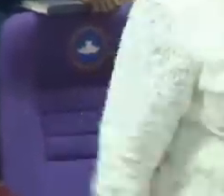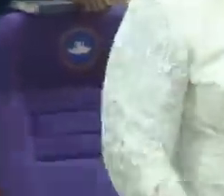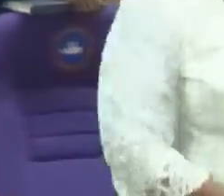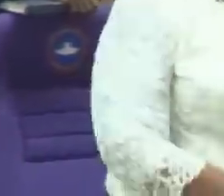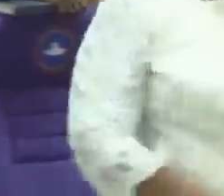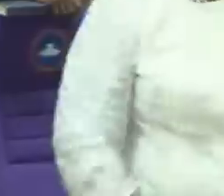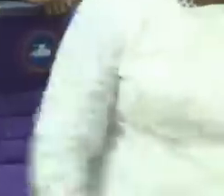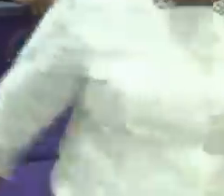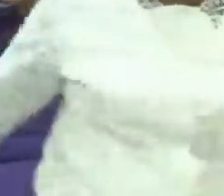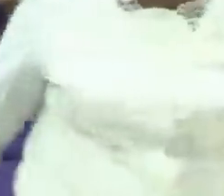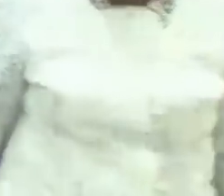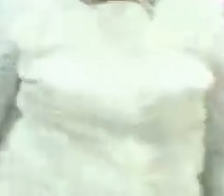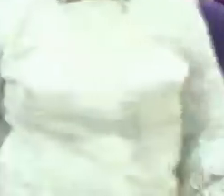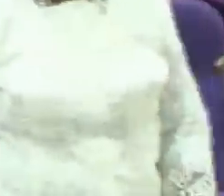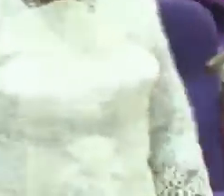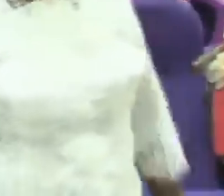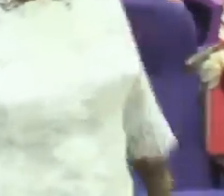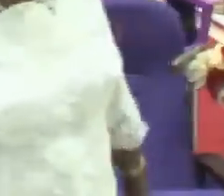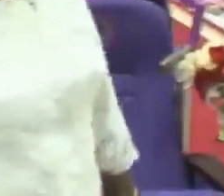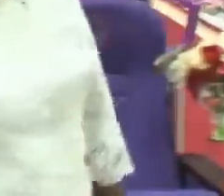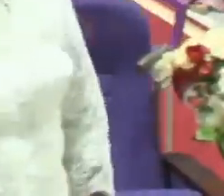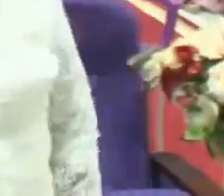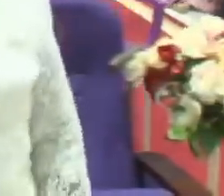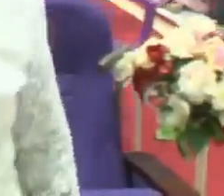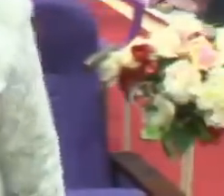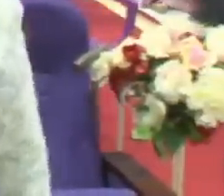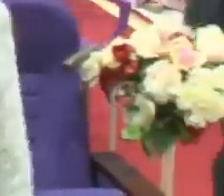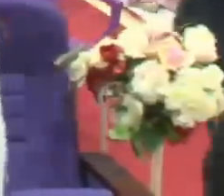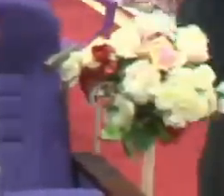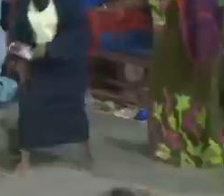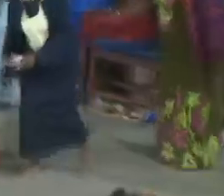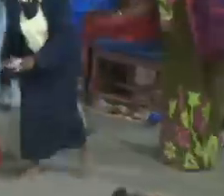him adoration? Why don't you praise him?